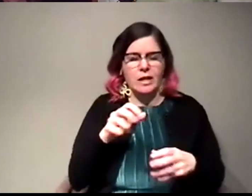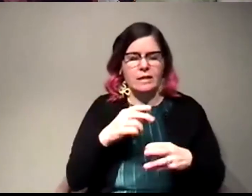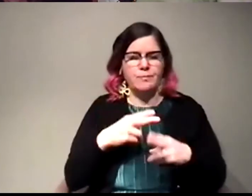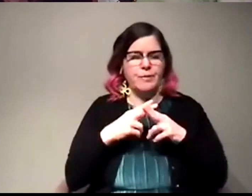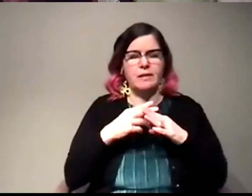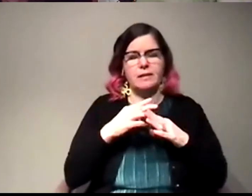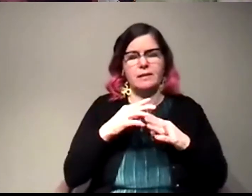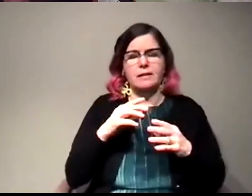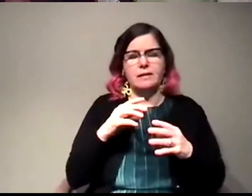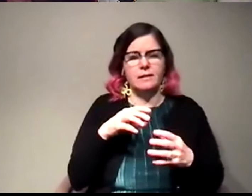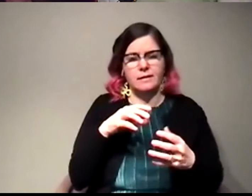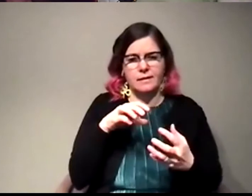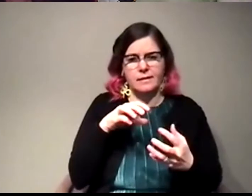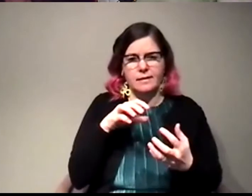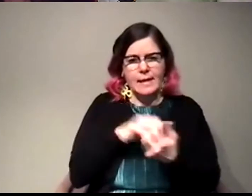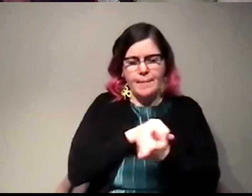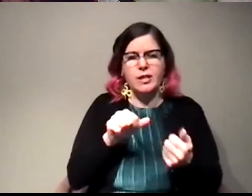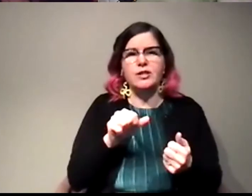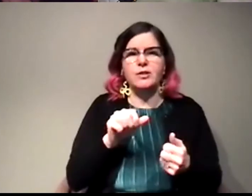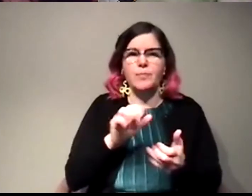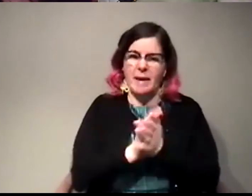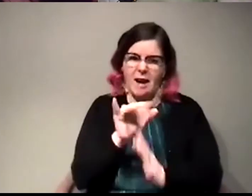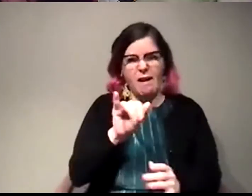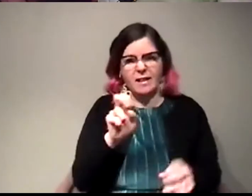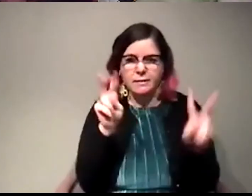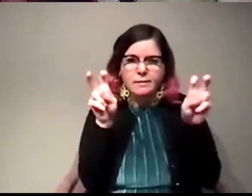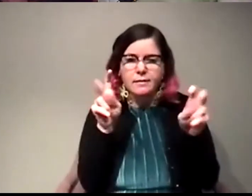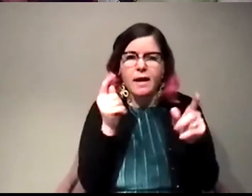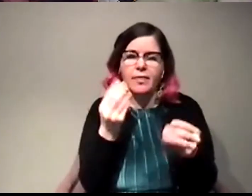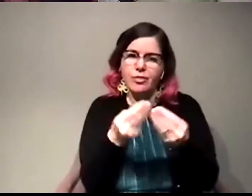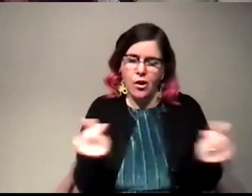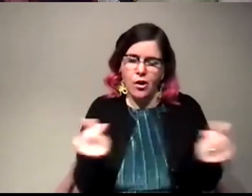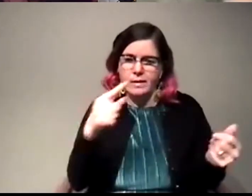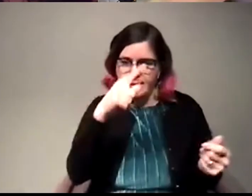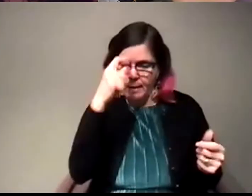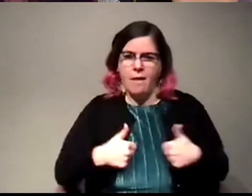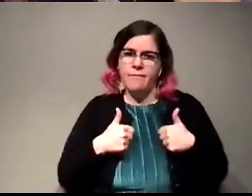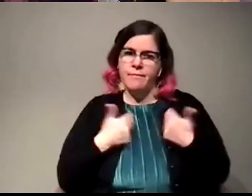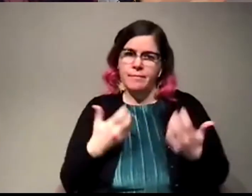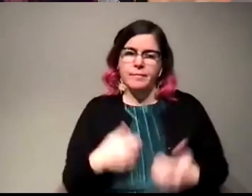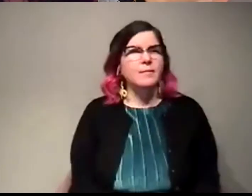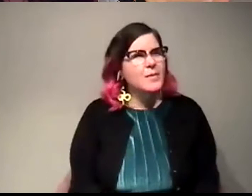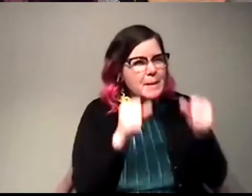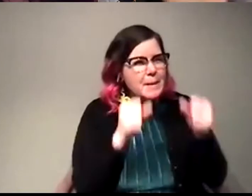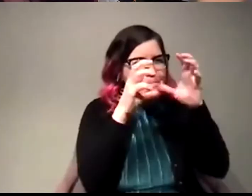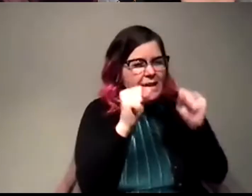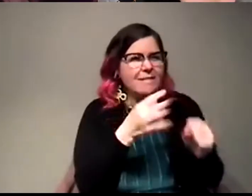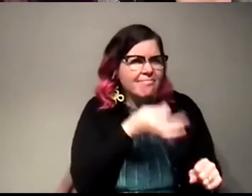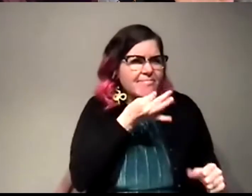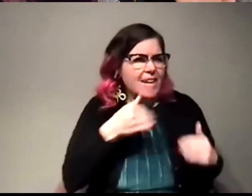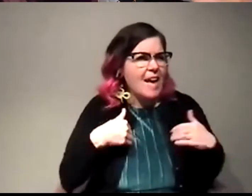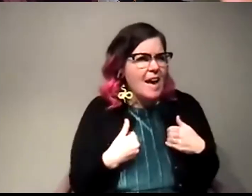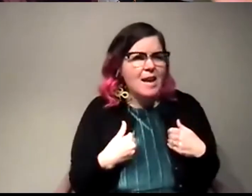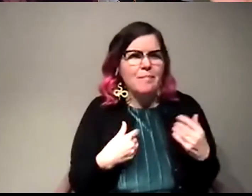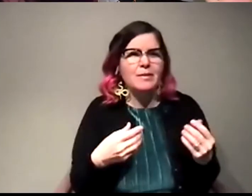cube block frogs and then thaw in the summer. It's super cool. Yeah. That's amazing. Mm-hmm. The things that animals can do, like the deeper you